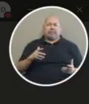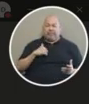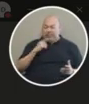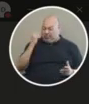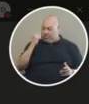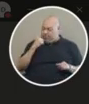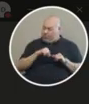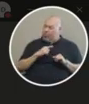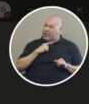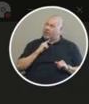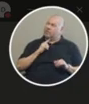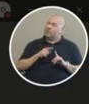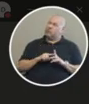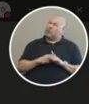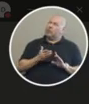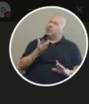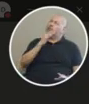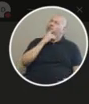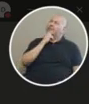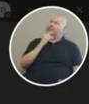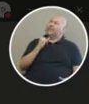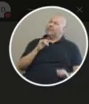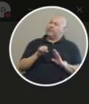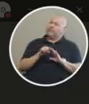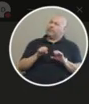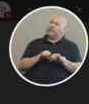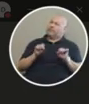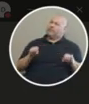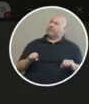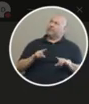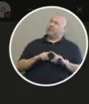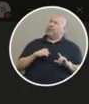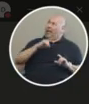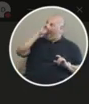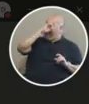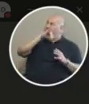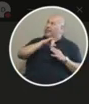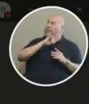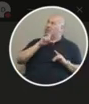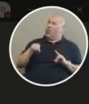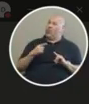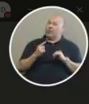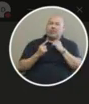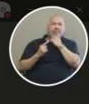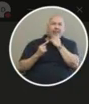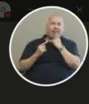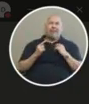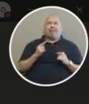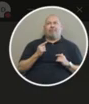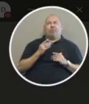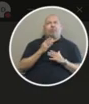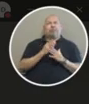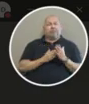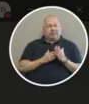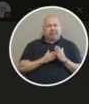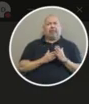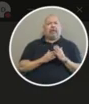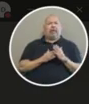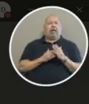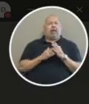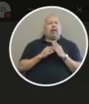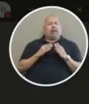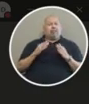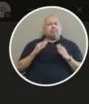when I started, the existing system still was in place, but I believe that's only for certain city facilities and